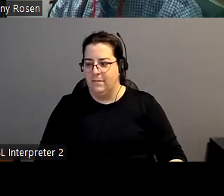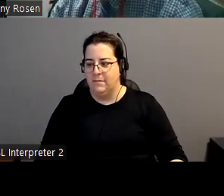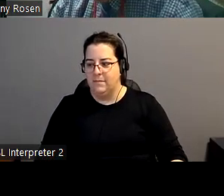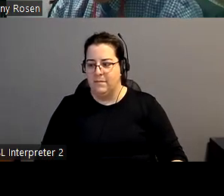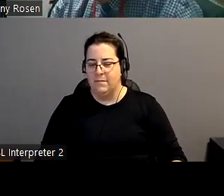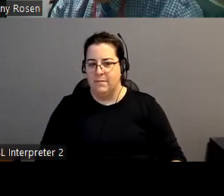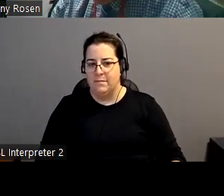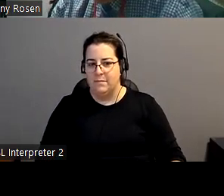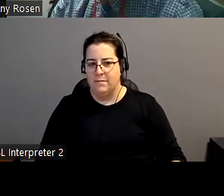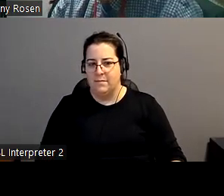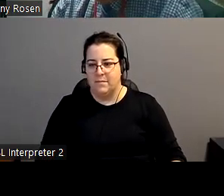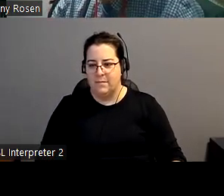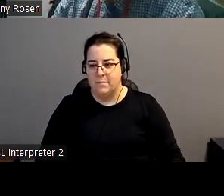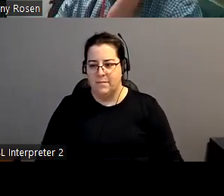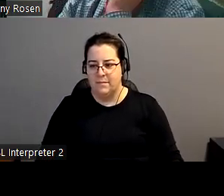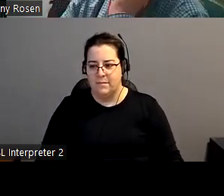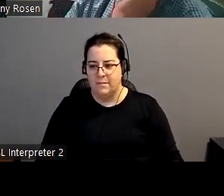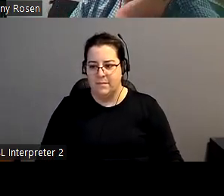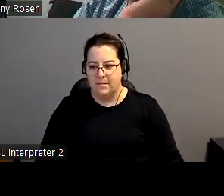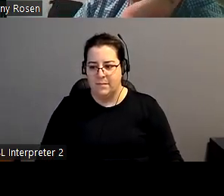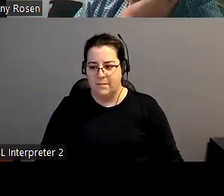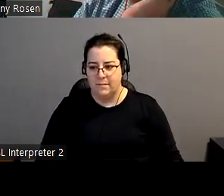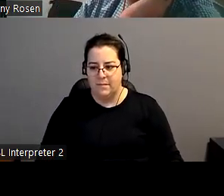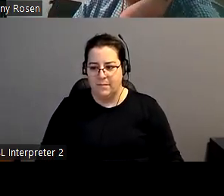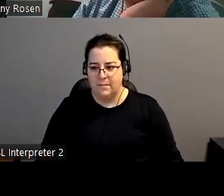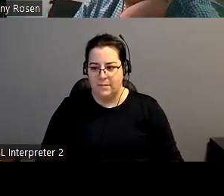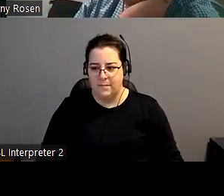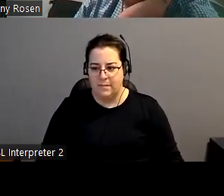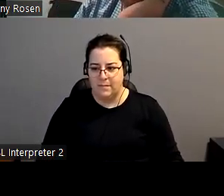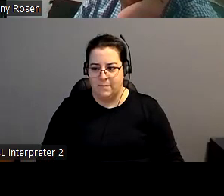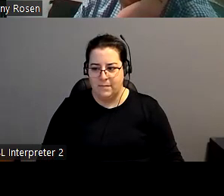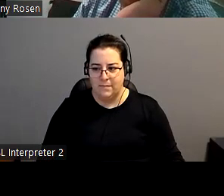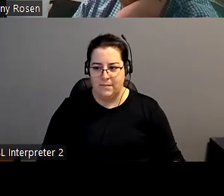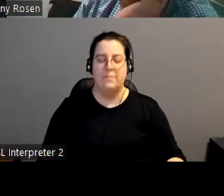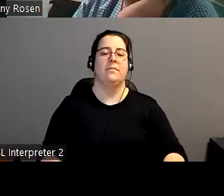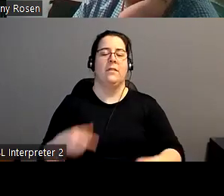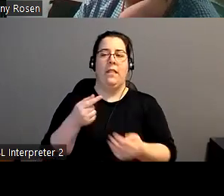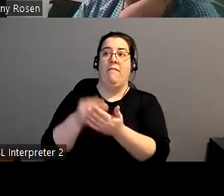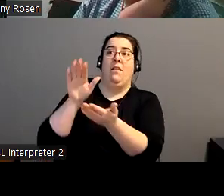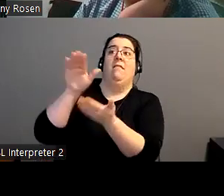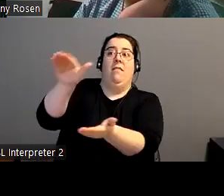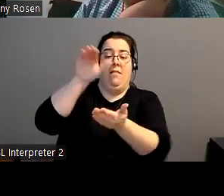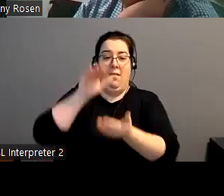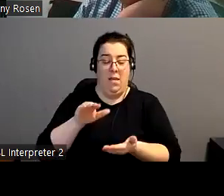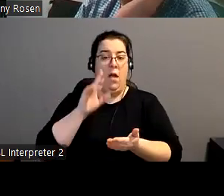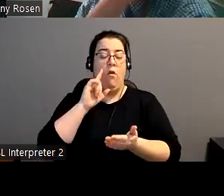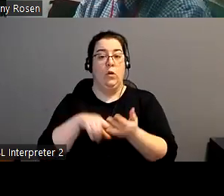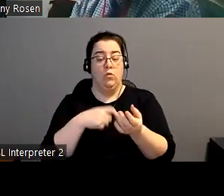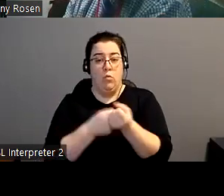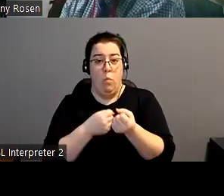assault, forensic examination programs in hospitals and in communities. And we were lucky enough to get this